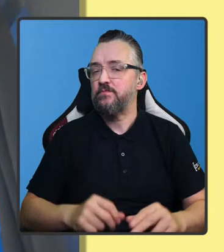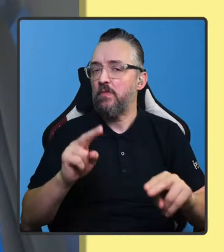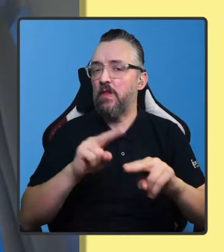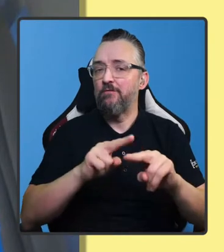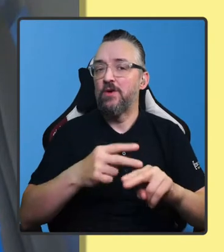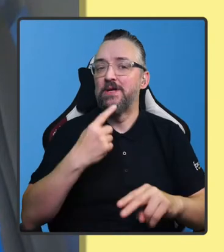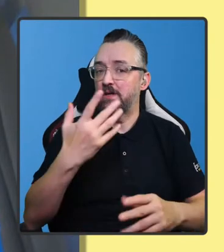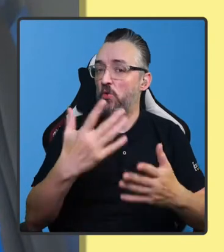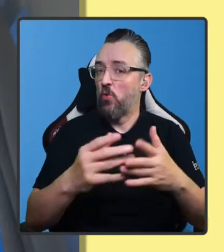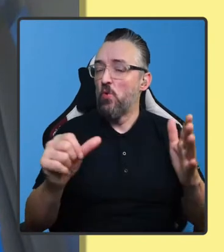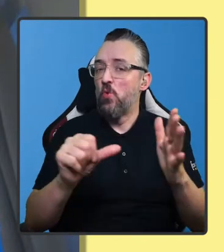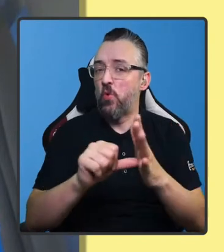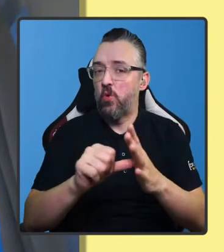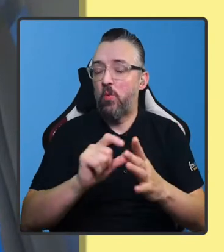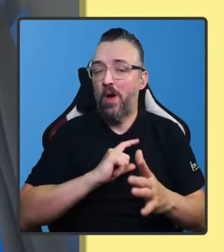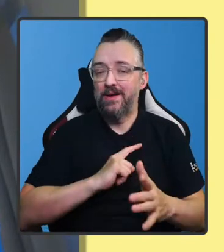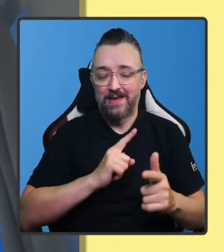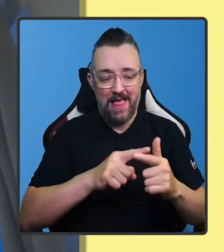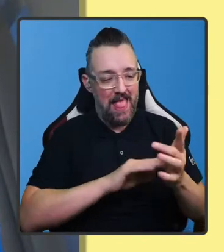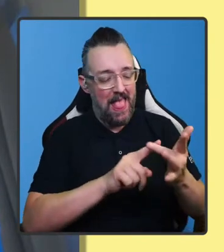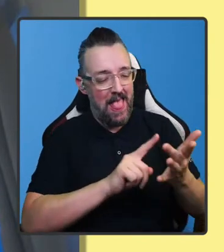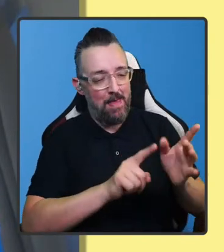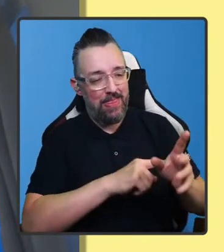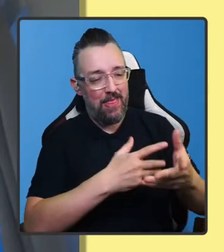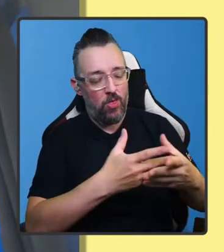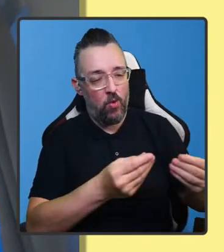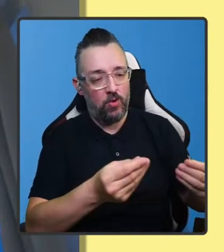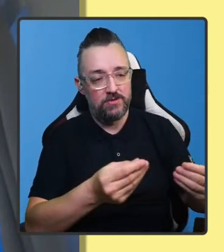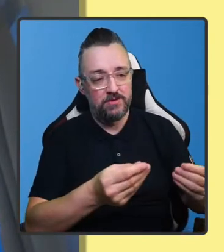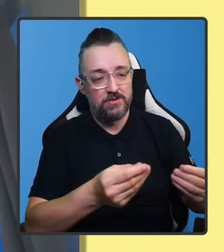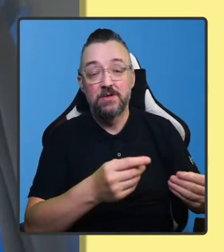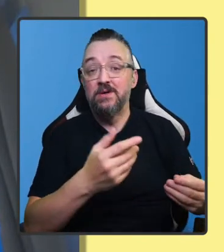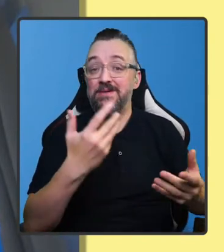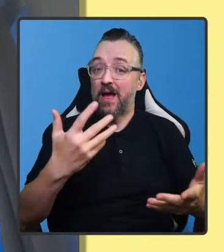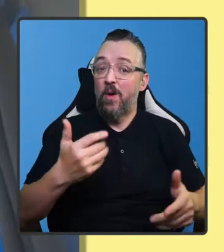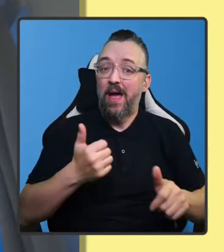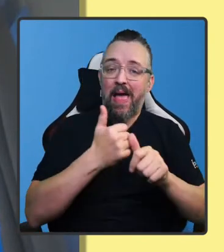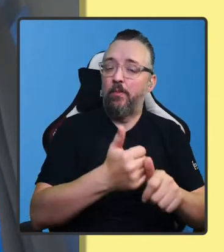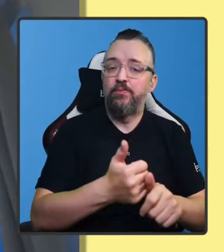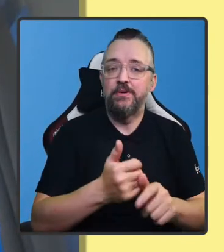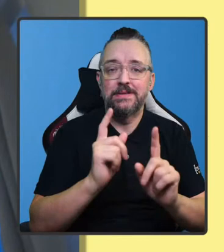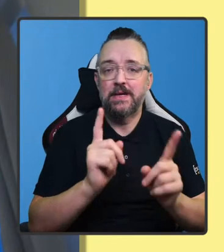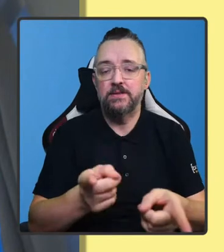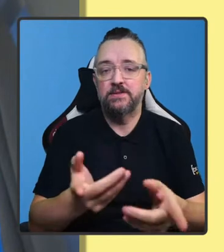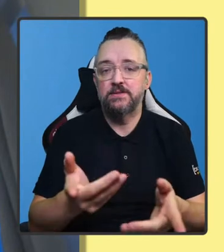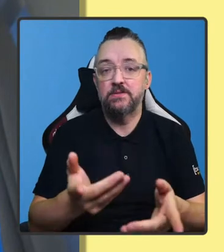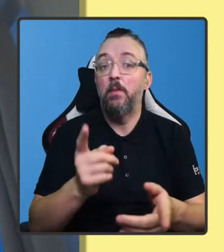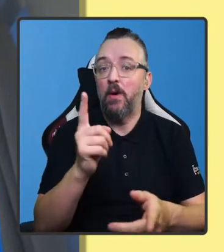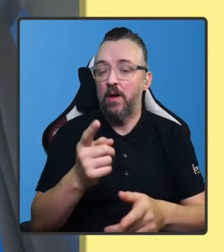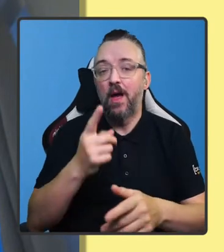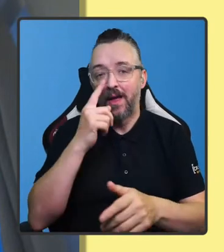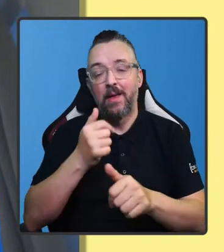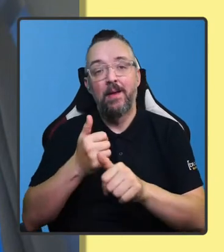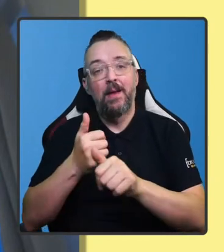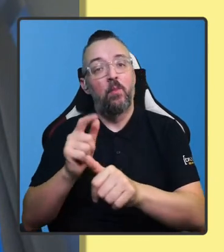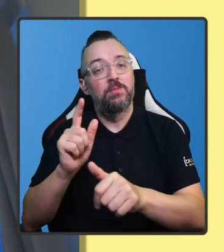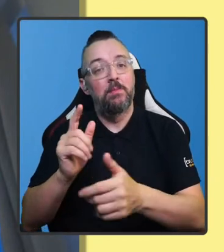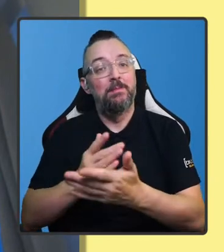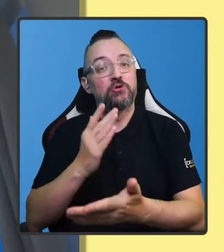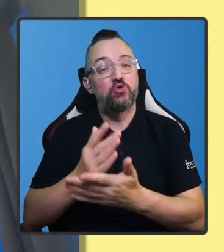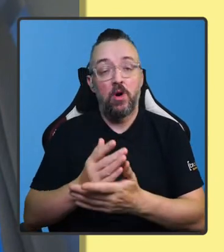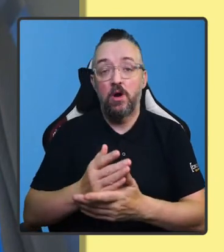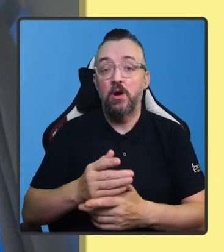Because we have lost Emily. And it cannot help her now, but it can help ensure no other family